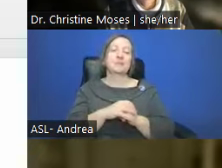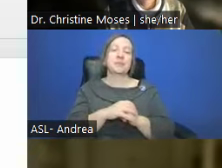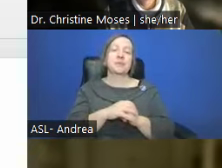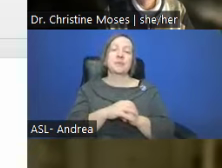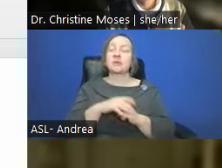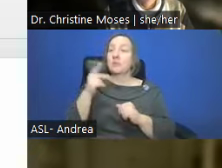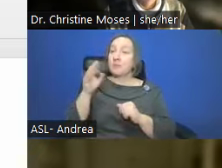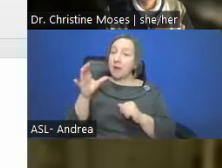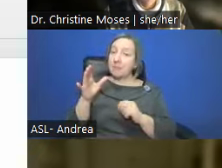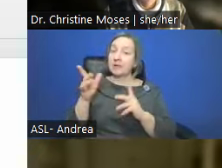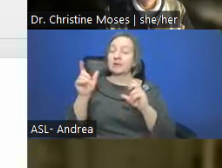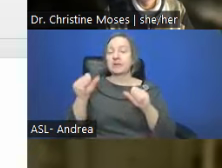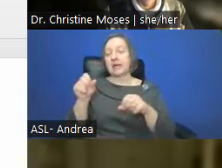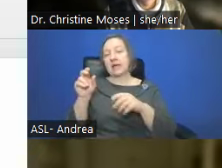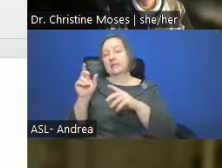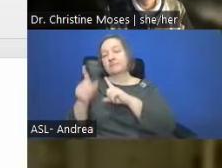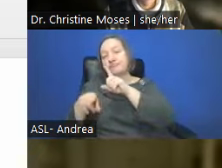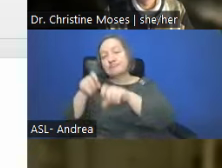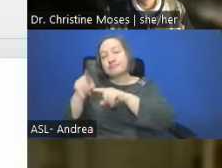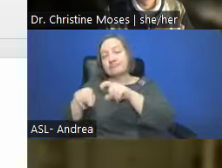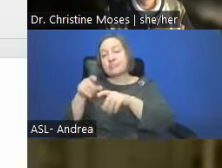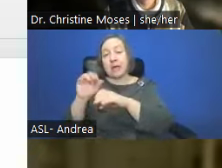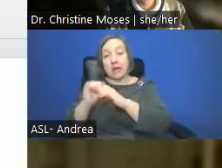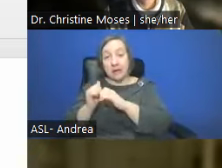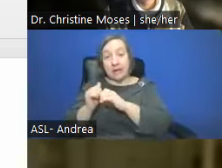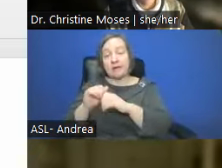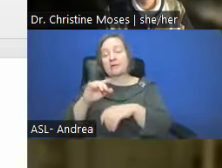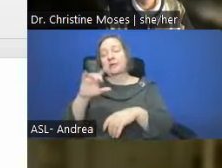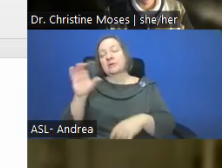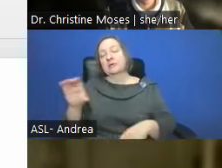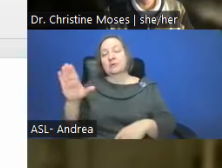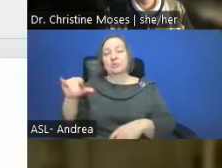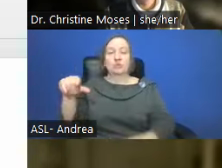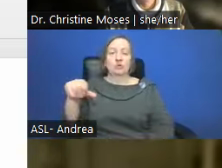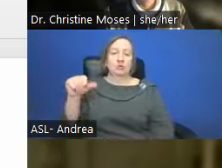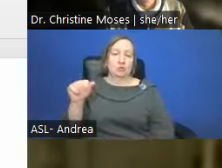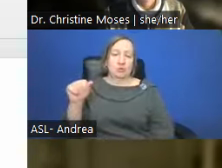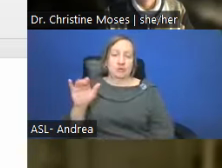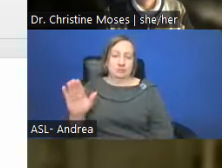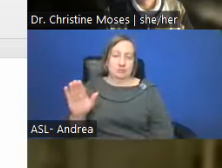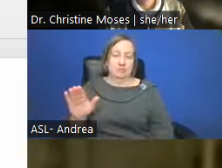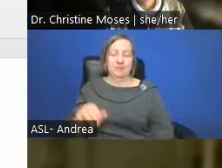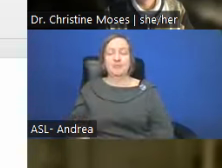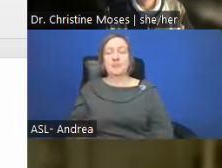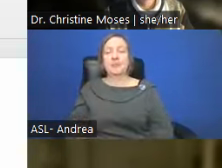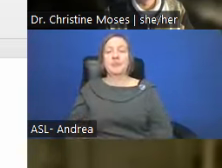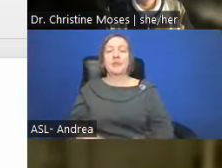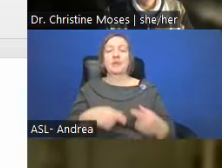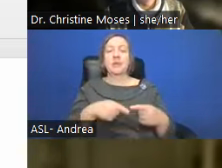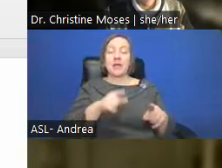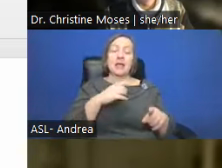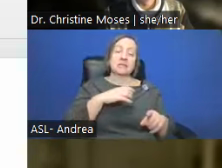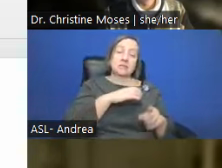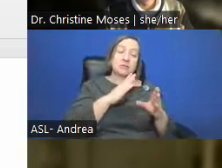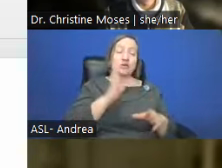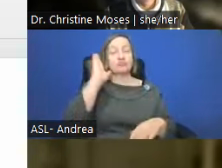of the public will be able to ask questions using Zoom's Q&A feature. As the commissioners are